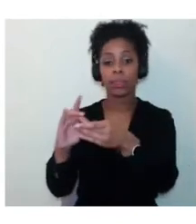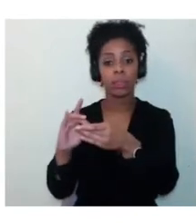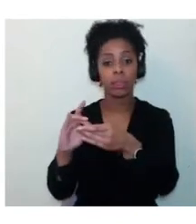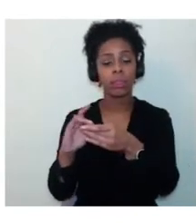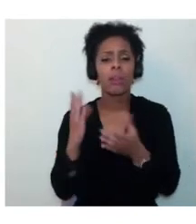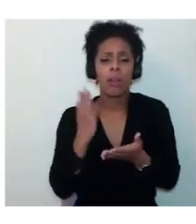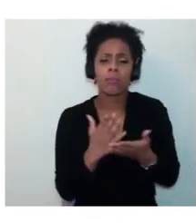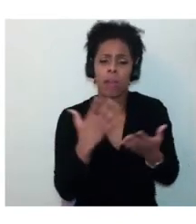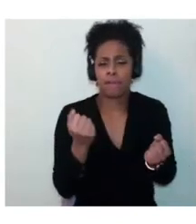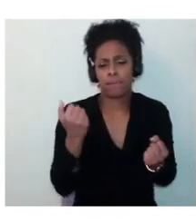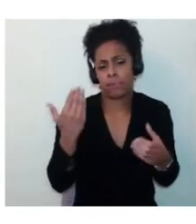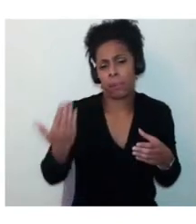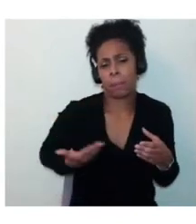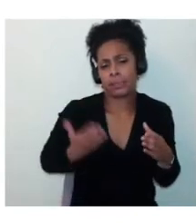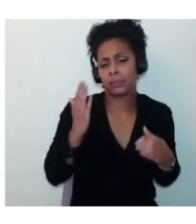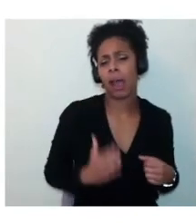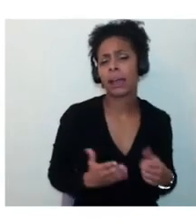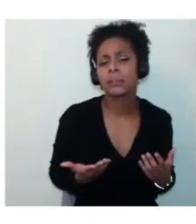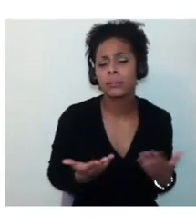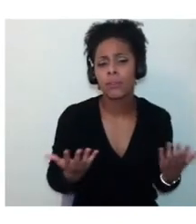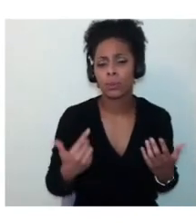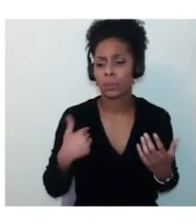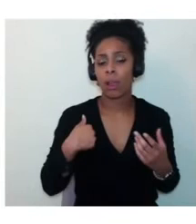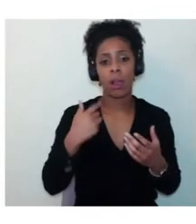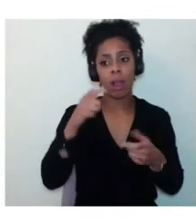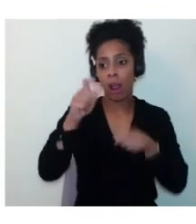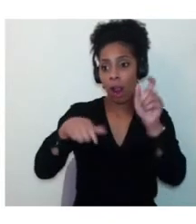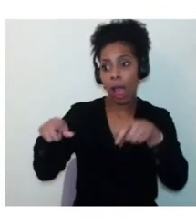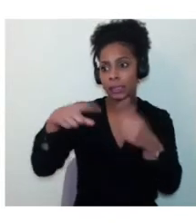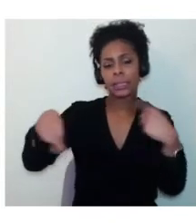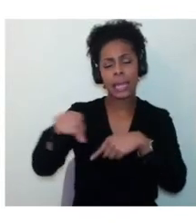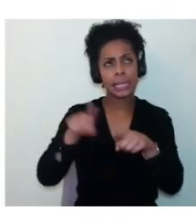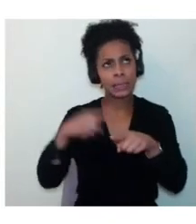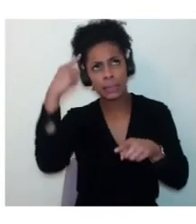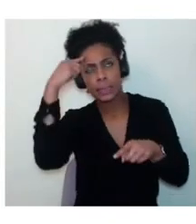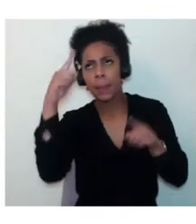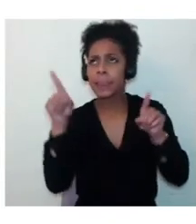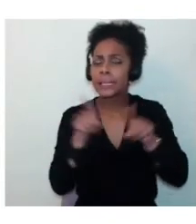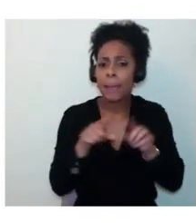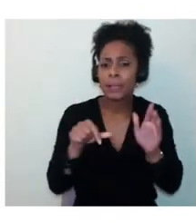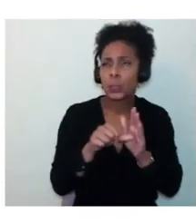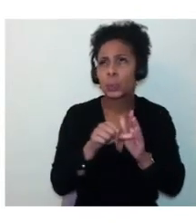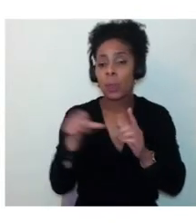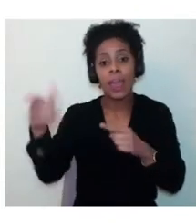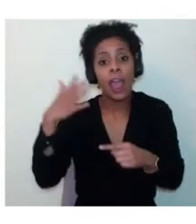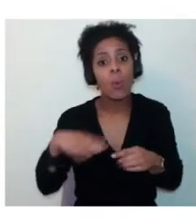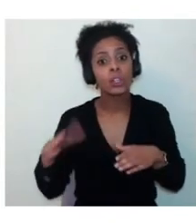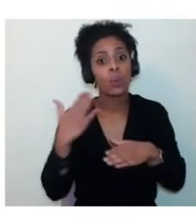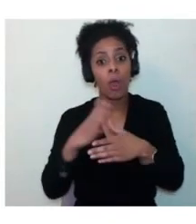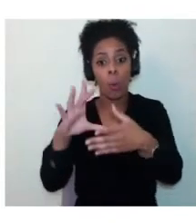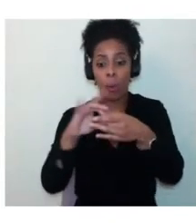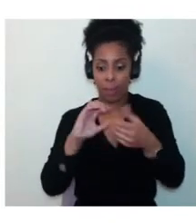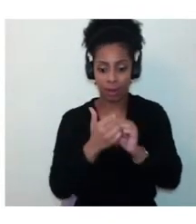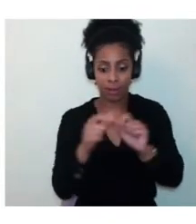is, our clients are wrestling with the same issues we're talking about, and they want to work with partners like WPP